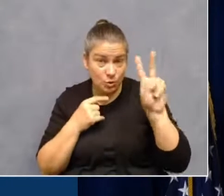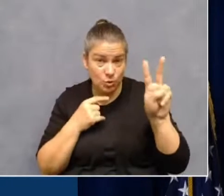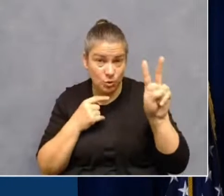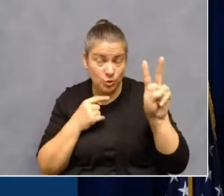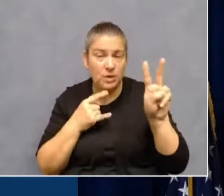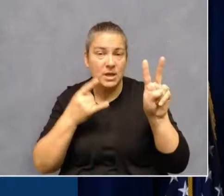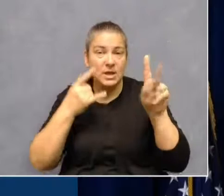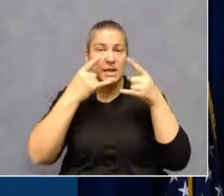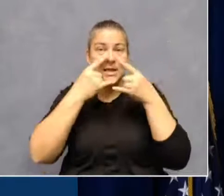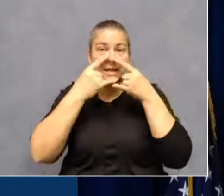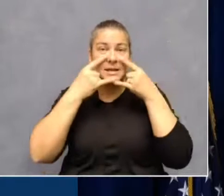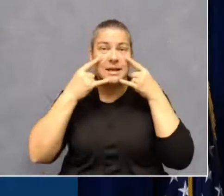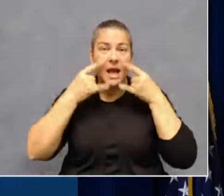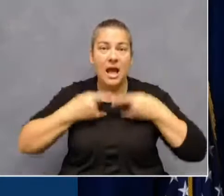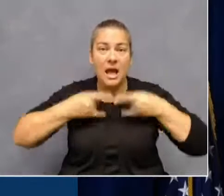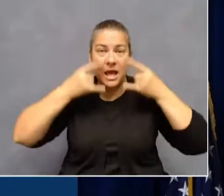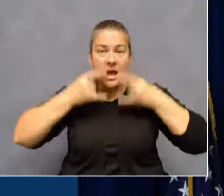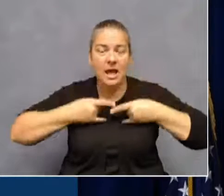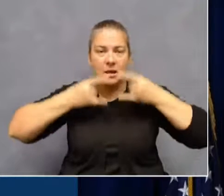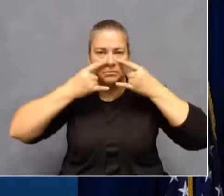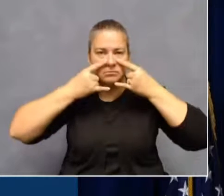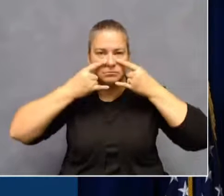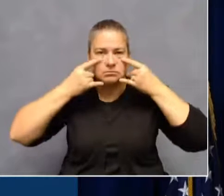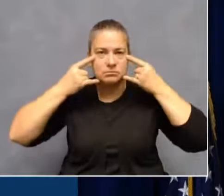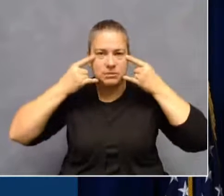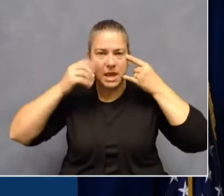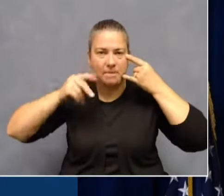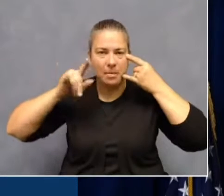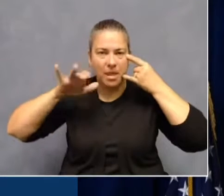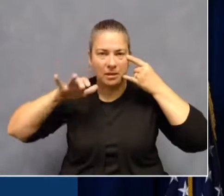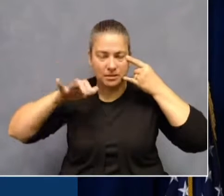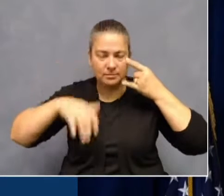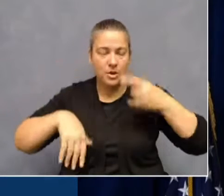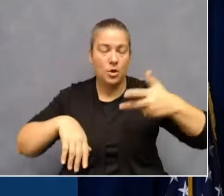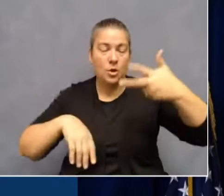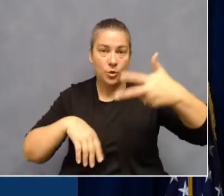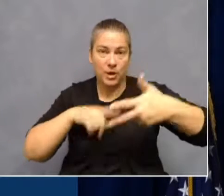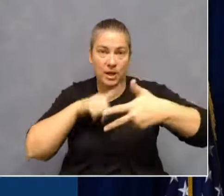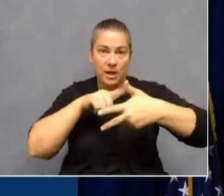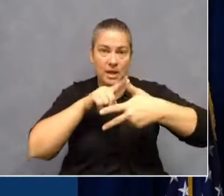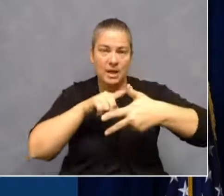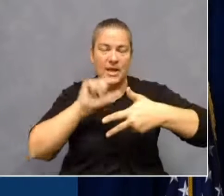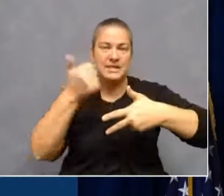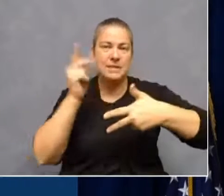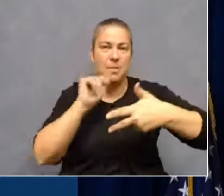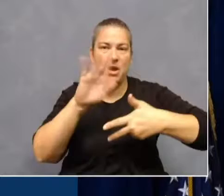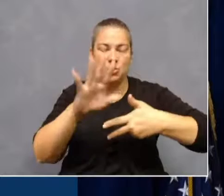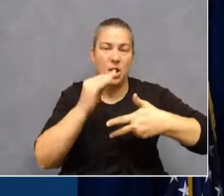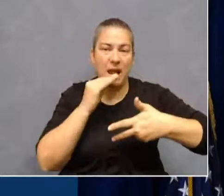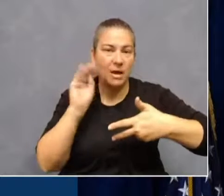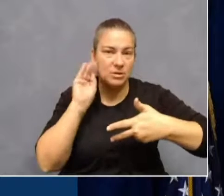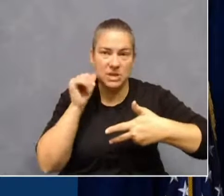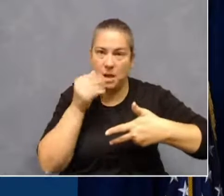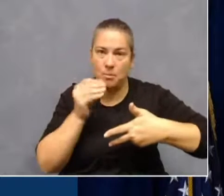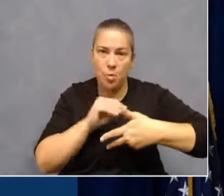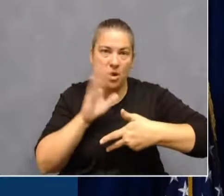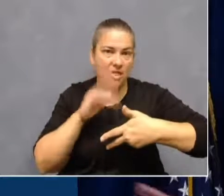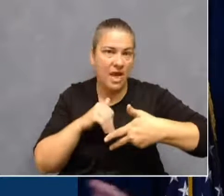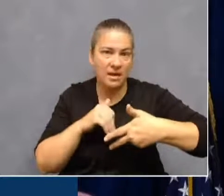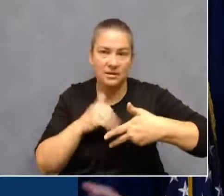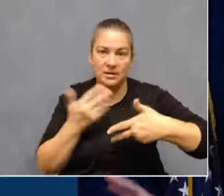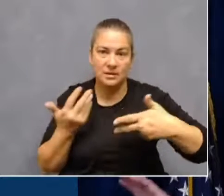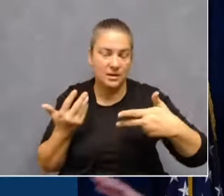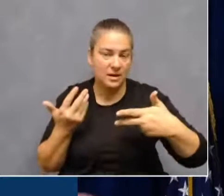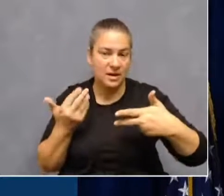when you're in public. 3, make sure that you don't have more than 10 people over to your house or to an event that's